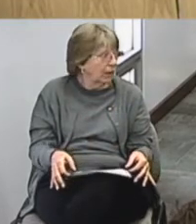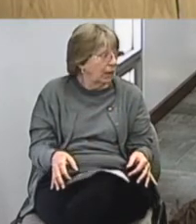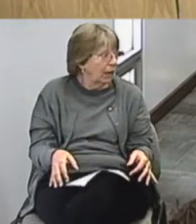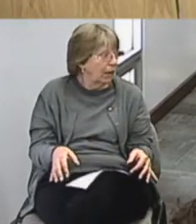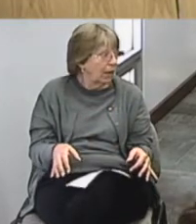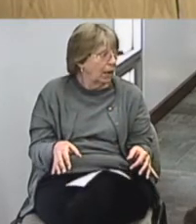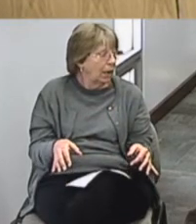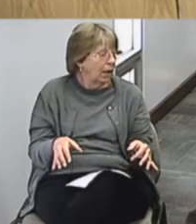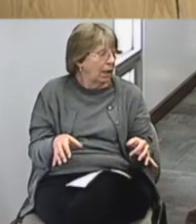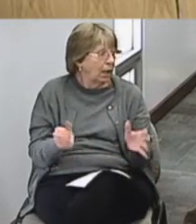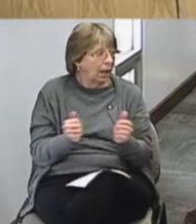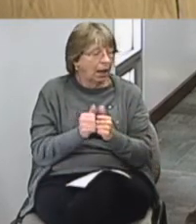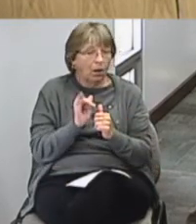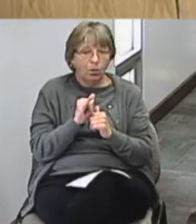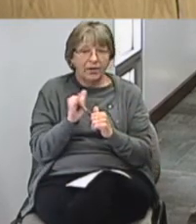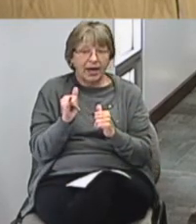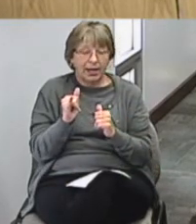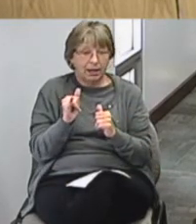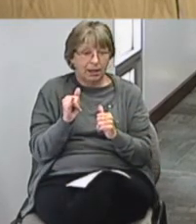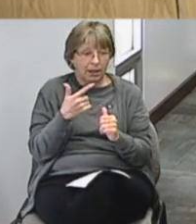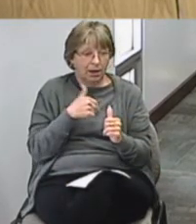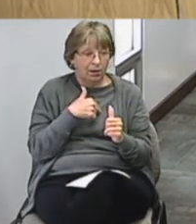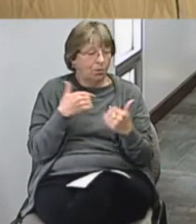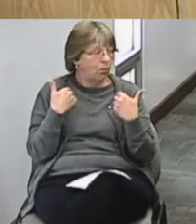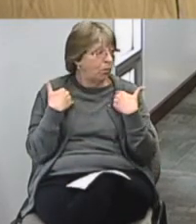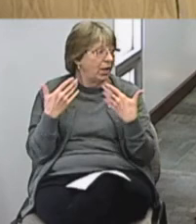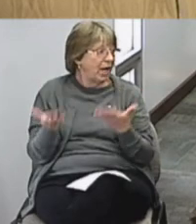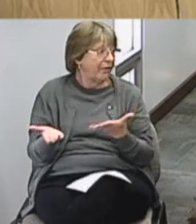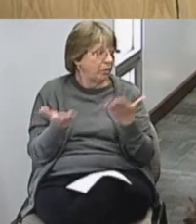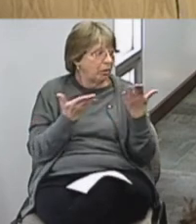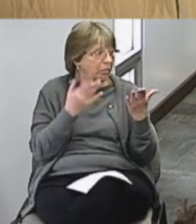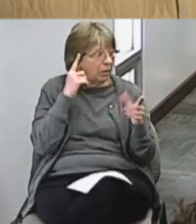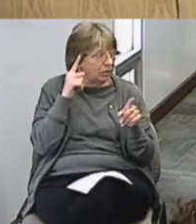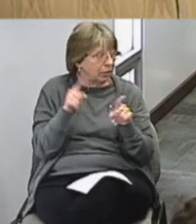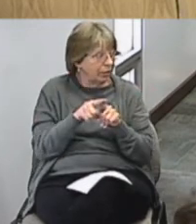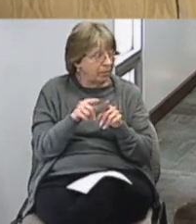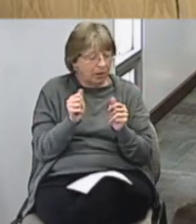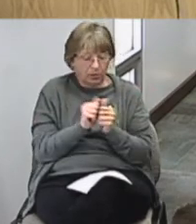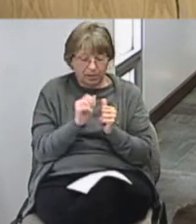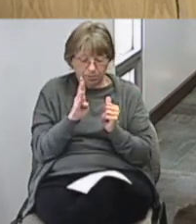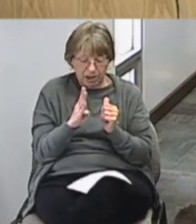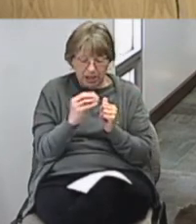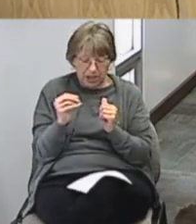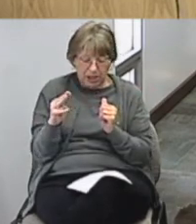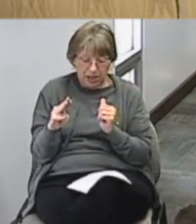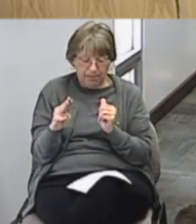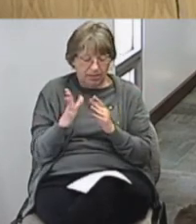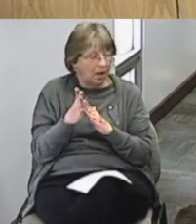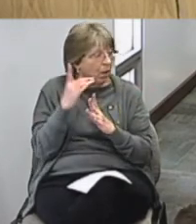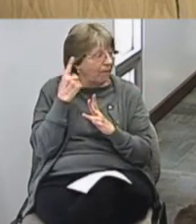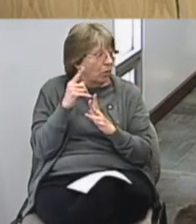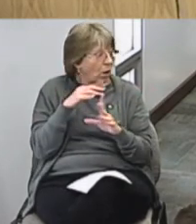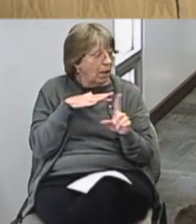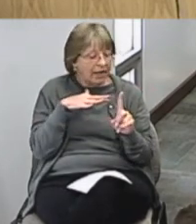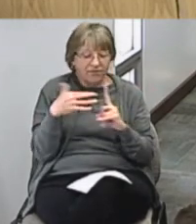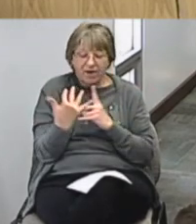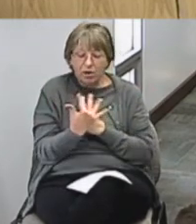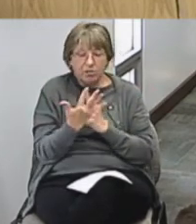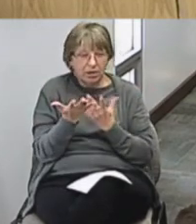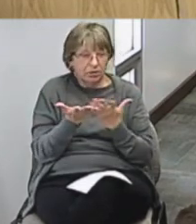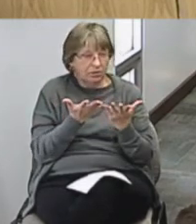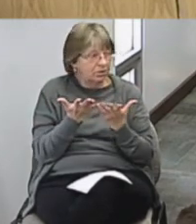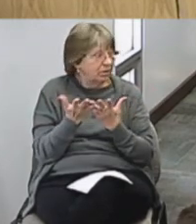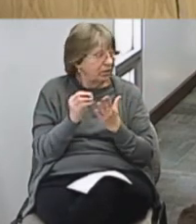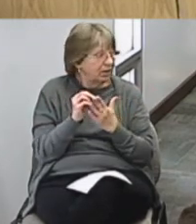Yeah, and with that, we do have a proposed agreement with Burns and McDonnell for professional environmental services in